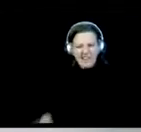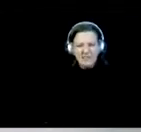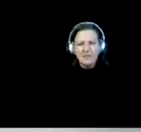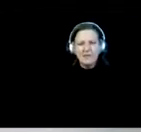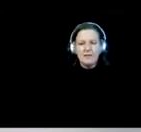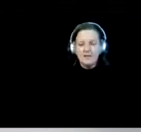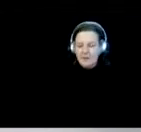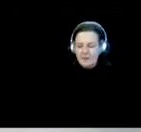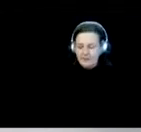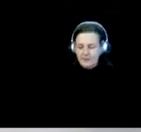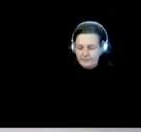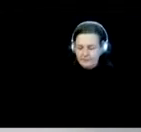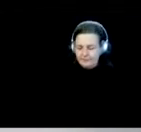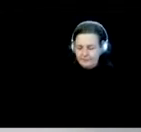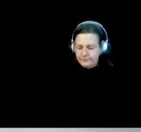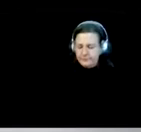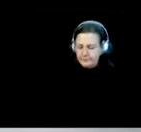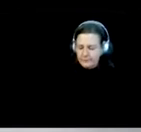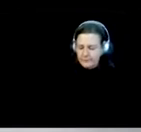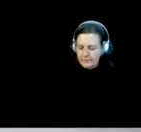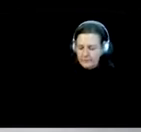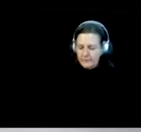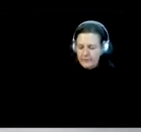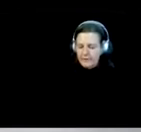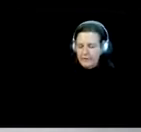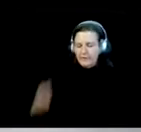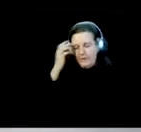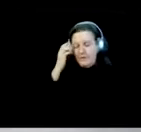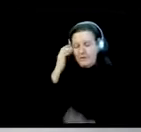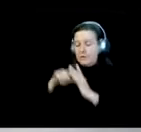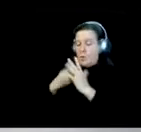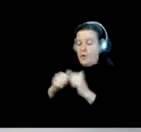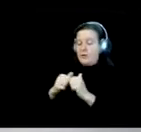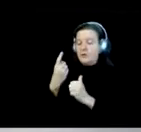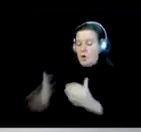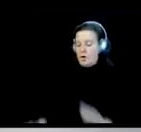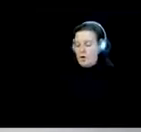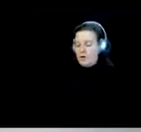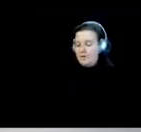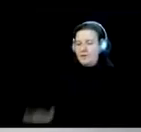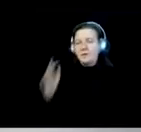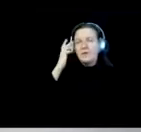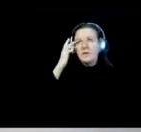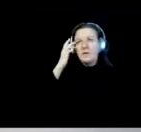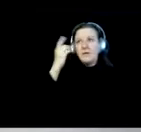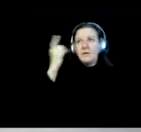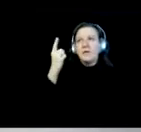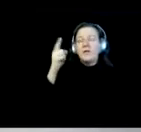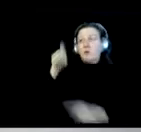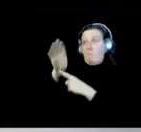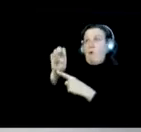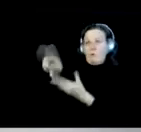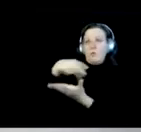so it started off as one thing, which was supposed to be this kind of almost dance film, and then it became something totally